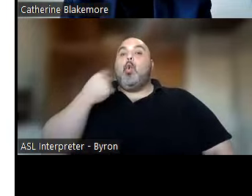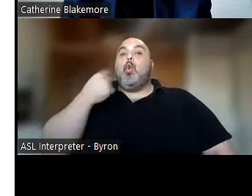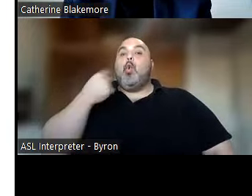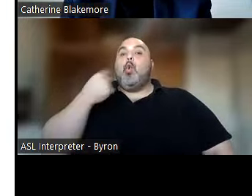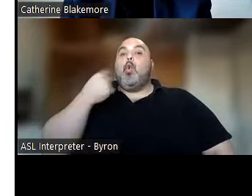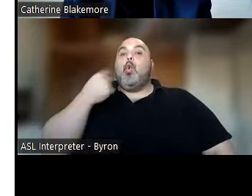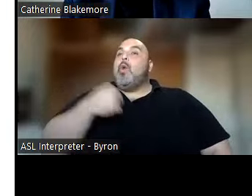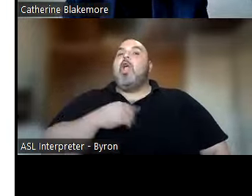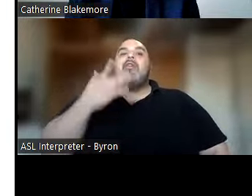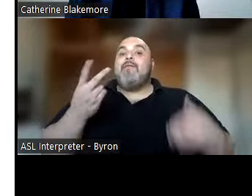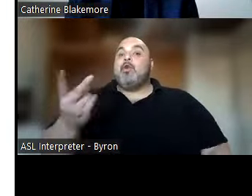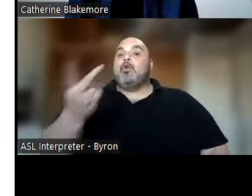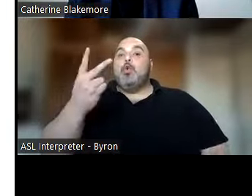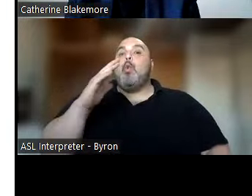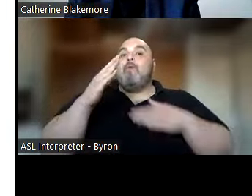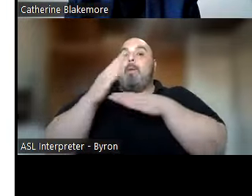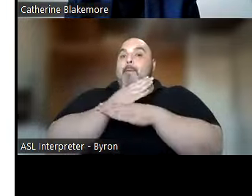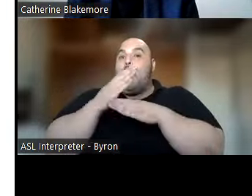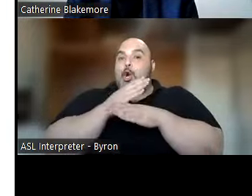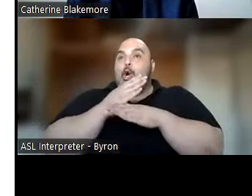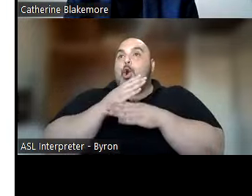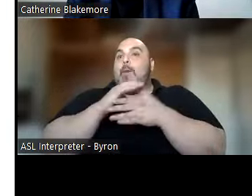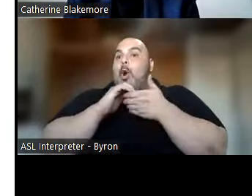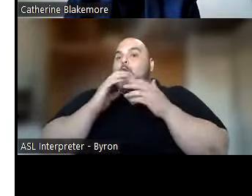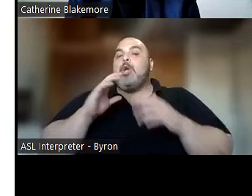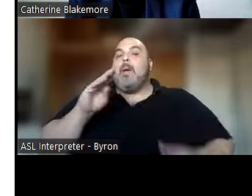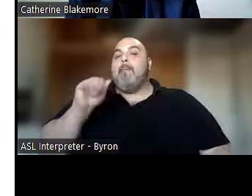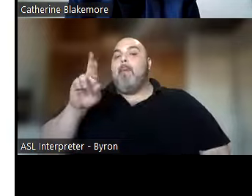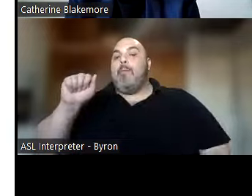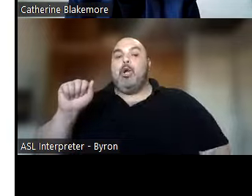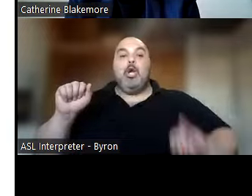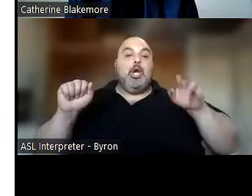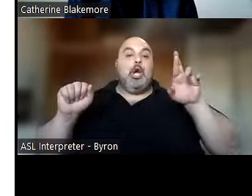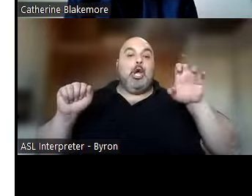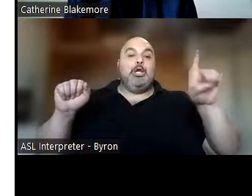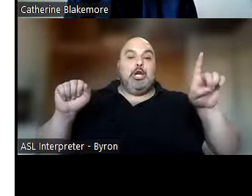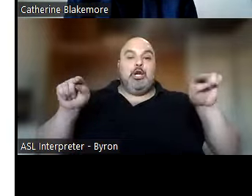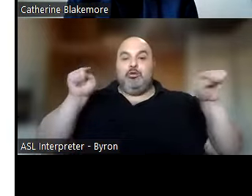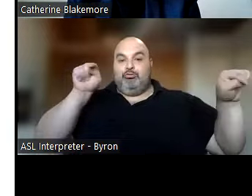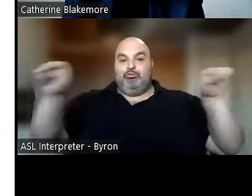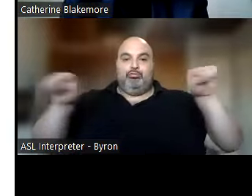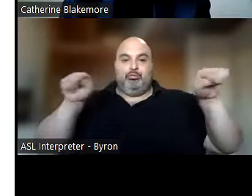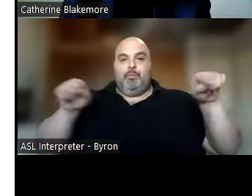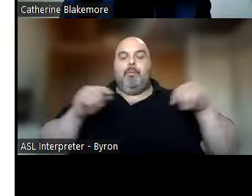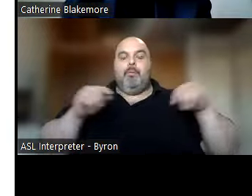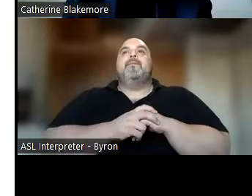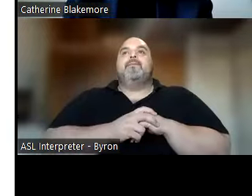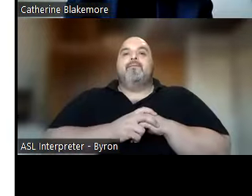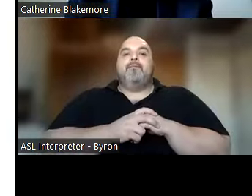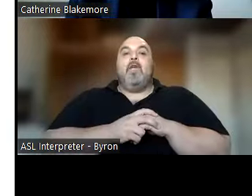have two of our partners, Barbara McClendon and Jared Jeruso-Clark, do